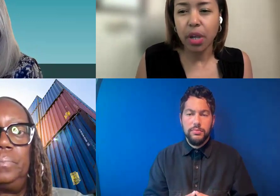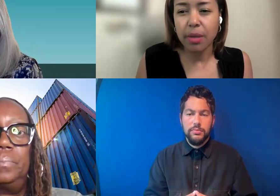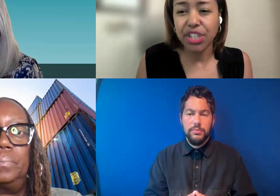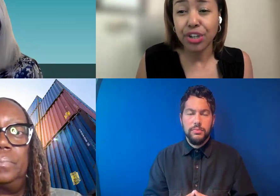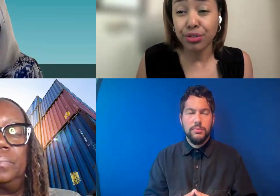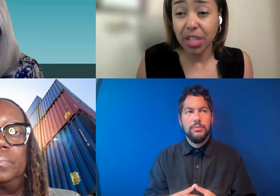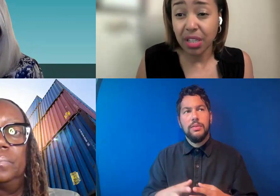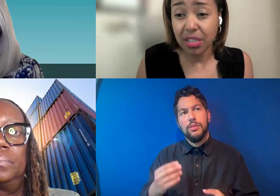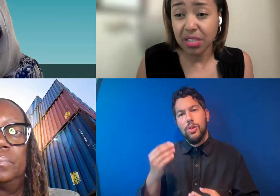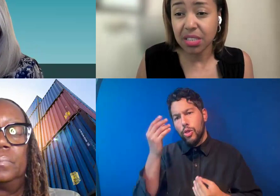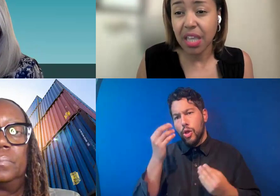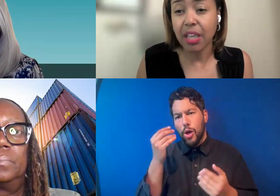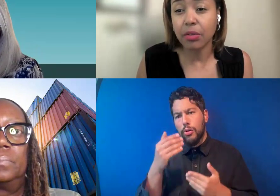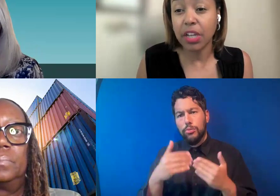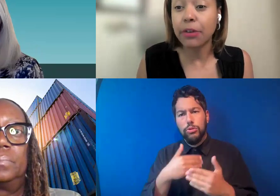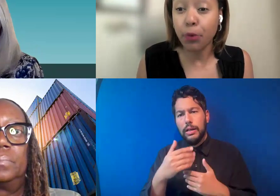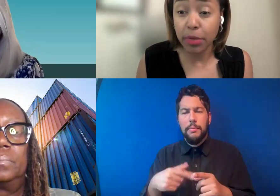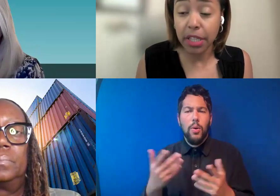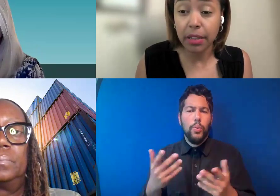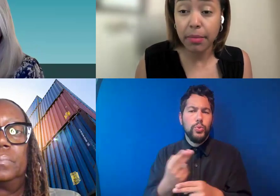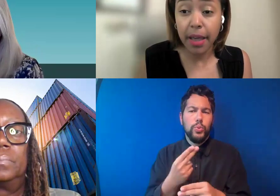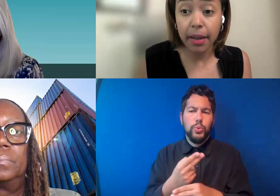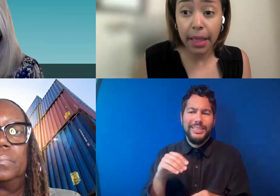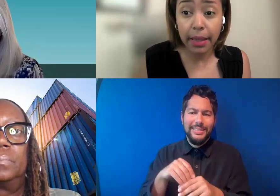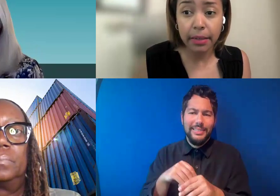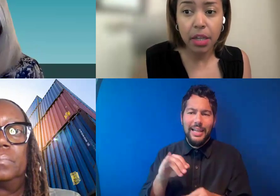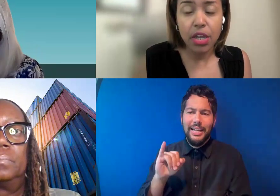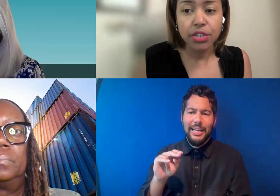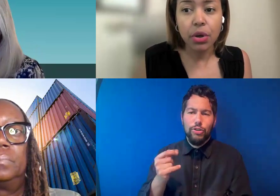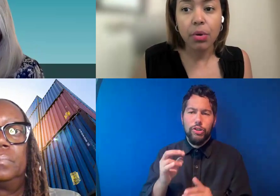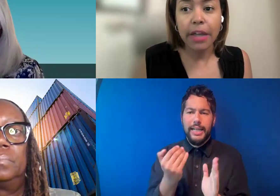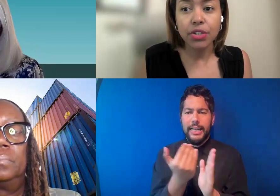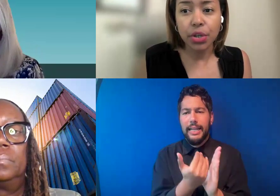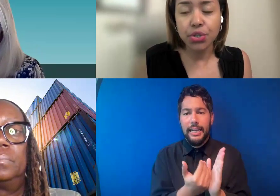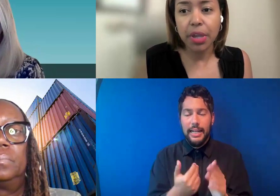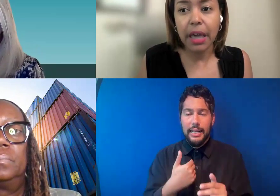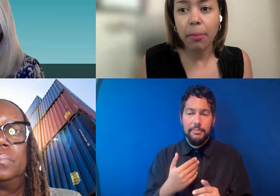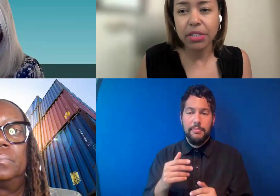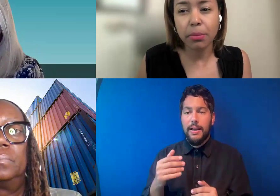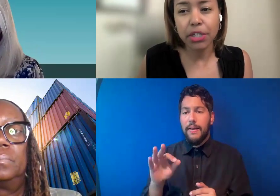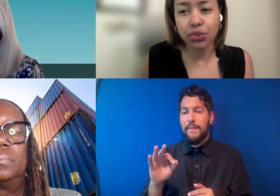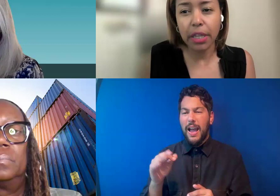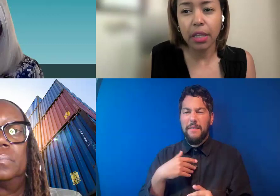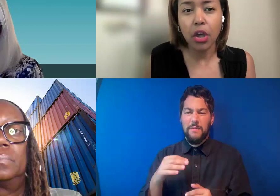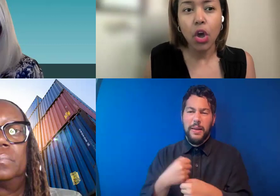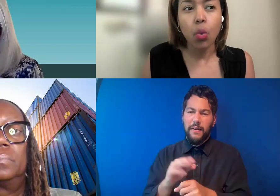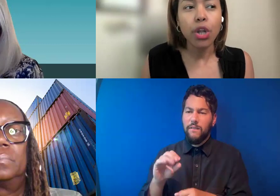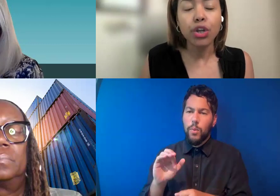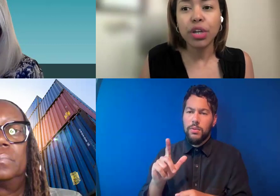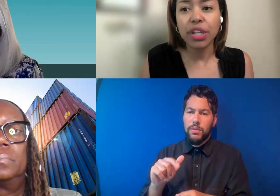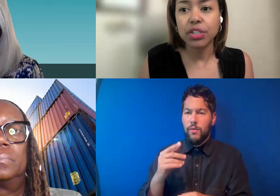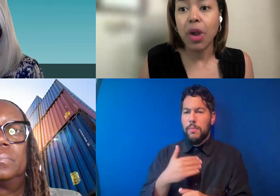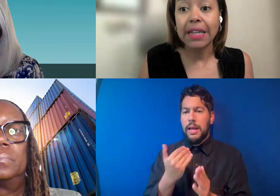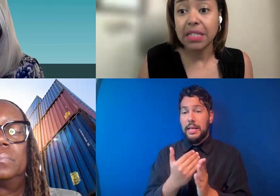thought process when it comes to ingredients, and because I formulated my line. So I took into account, based on my